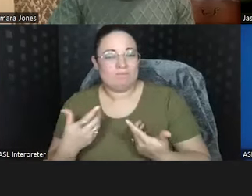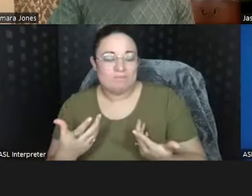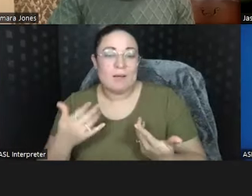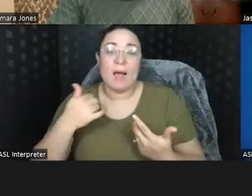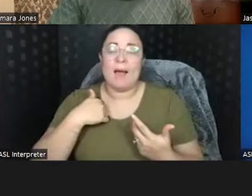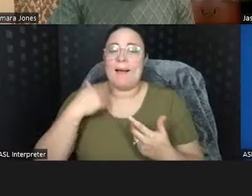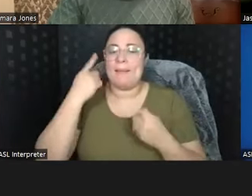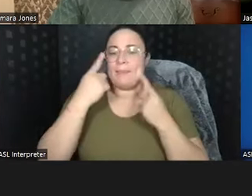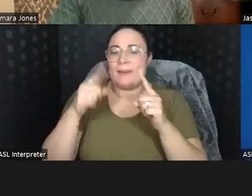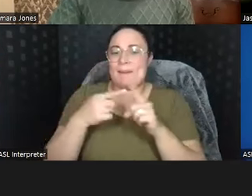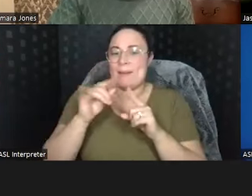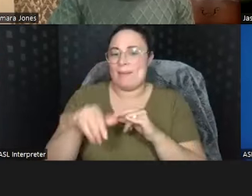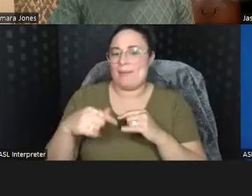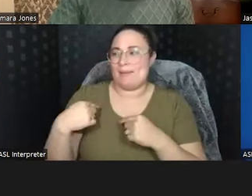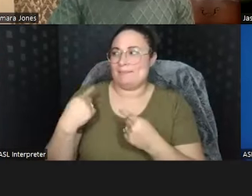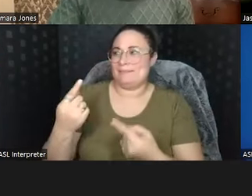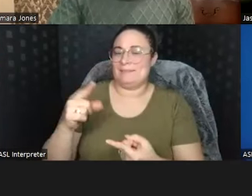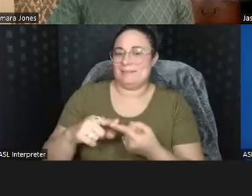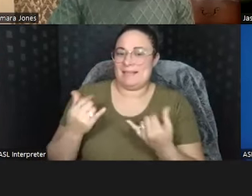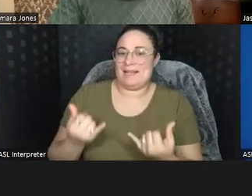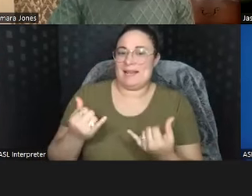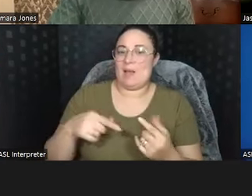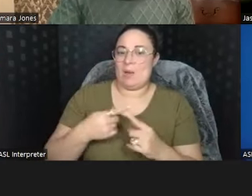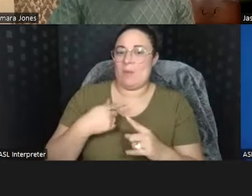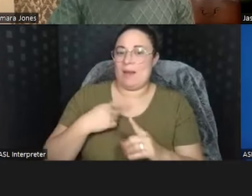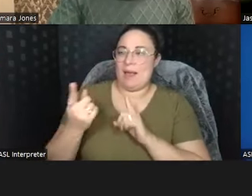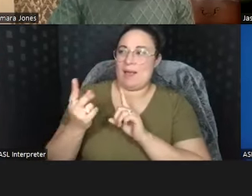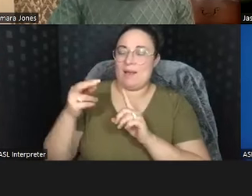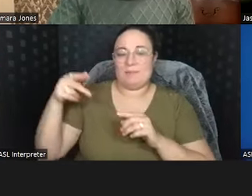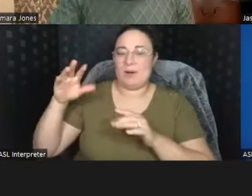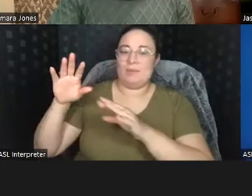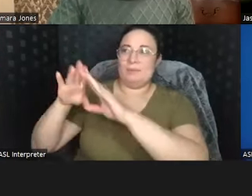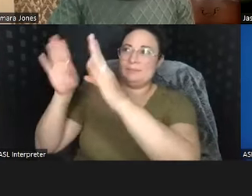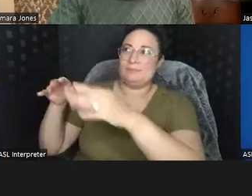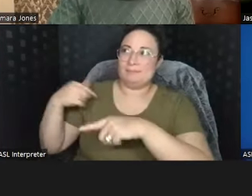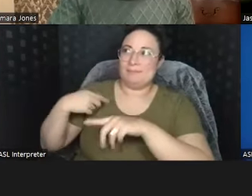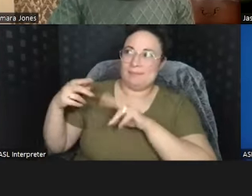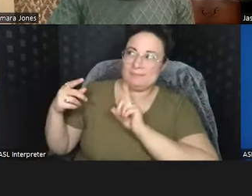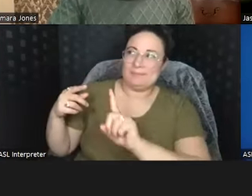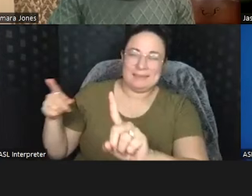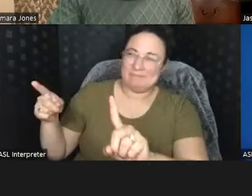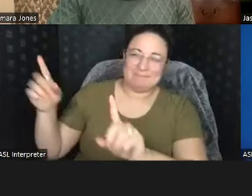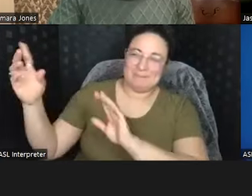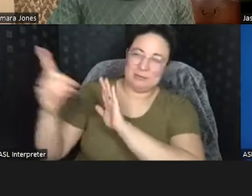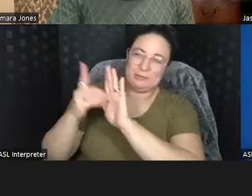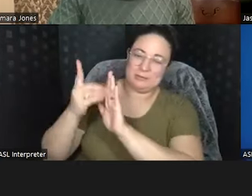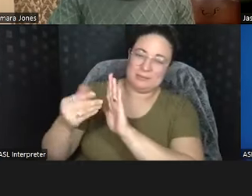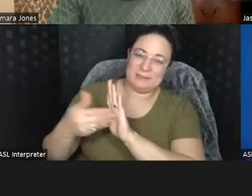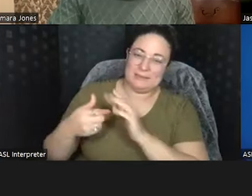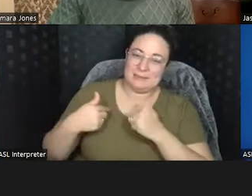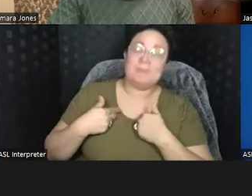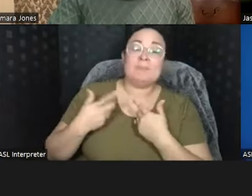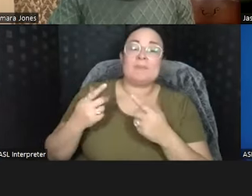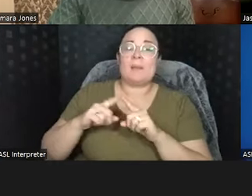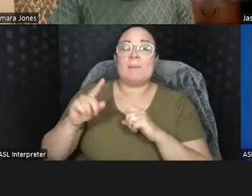I think about that still to this day when I pass Salvation Army. It's like, yeah, they discriminated against me. But the other thing that comes